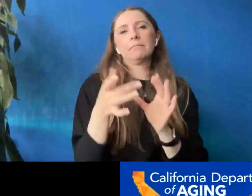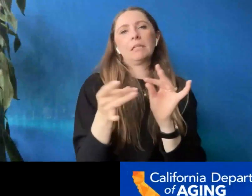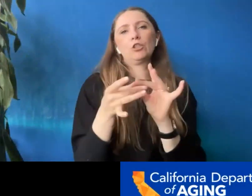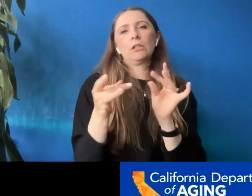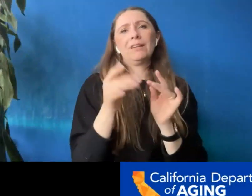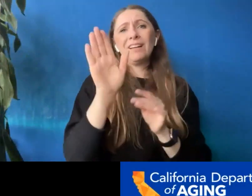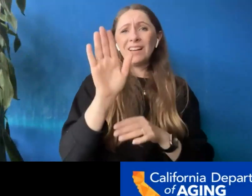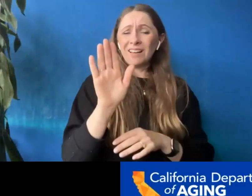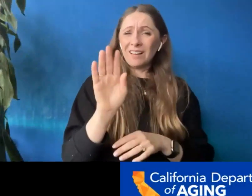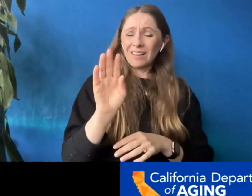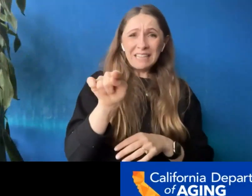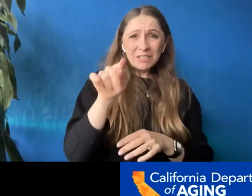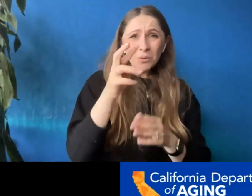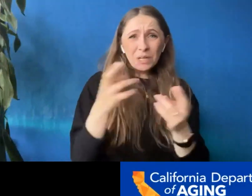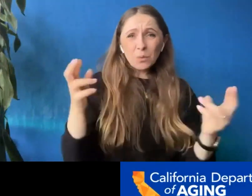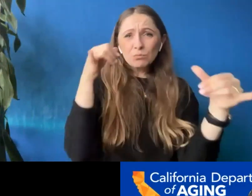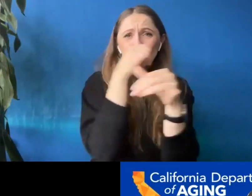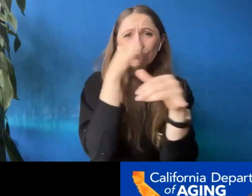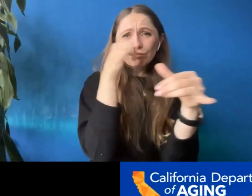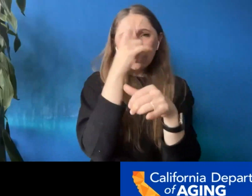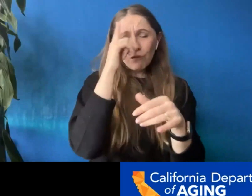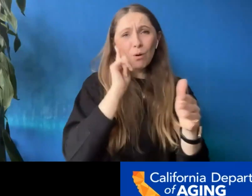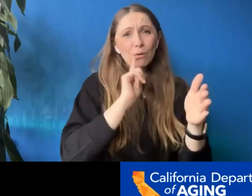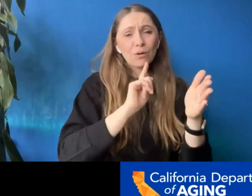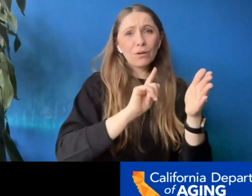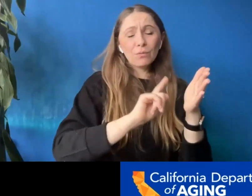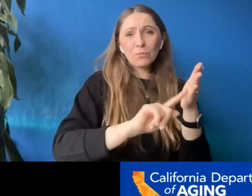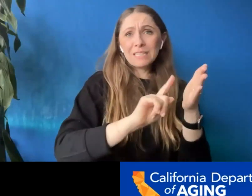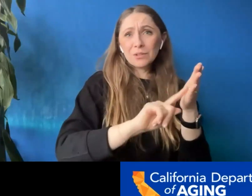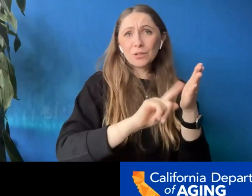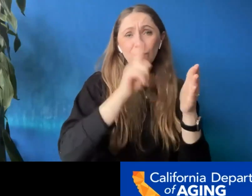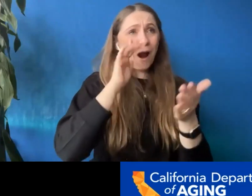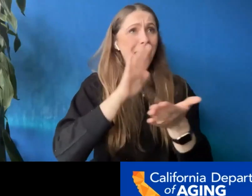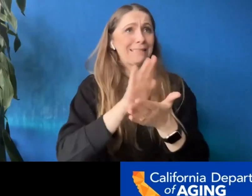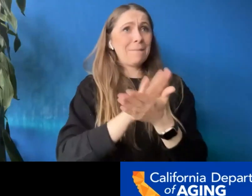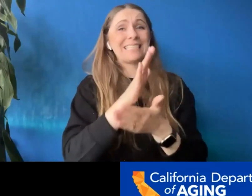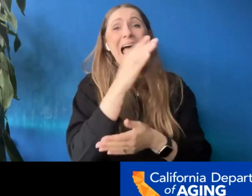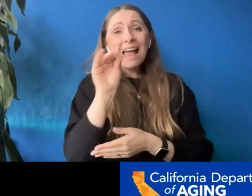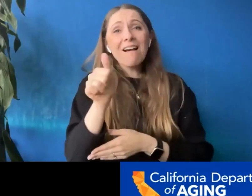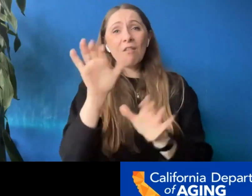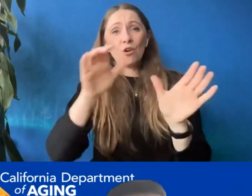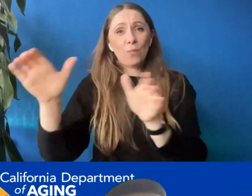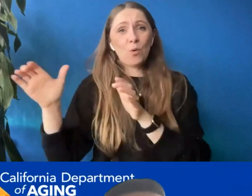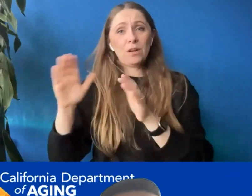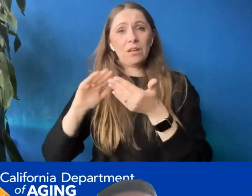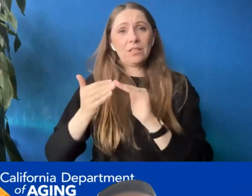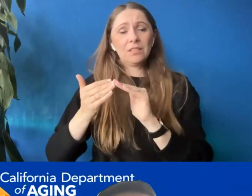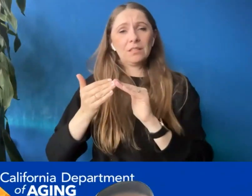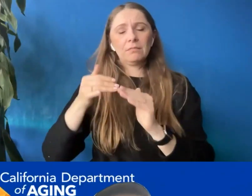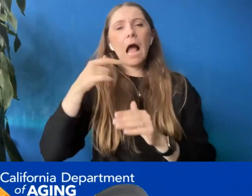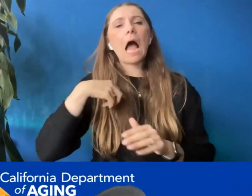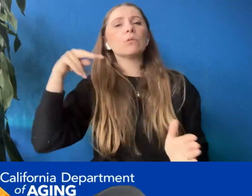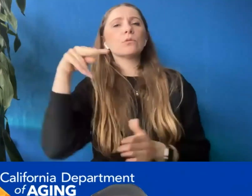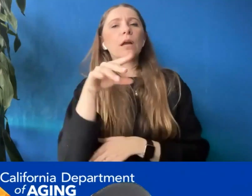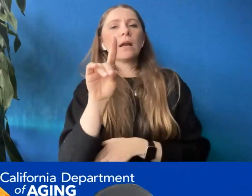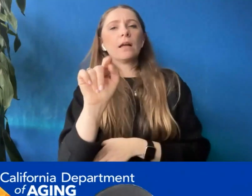resource that you're building for both the academic but other communities. As I was looking at the data sets available, would it be possible